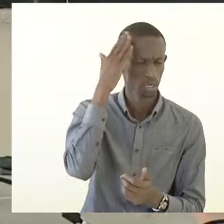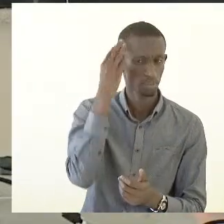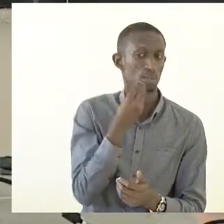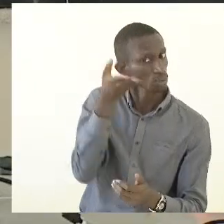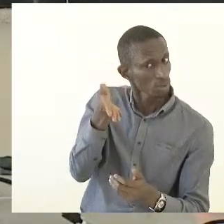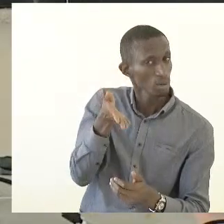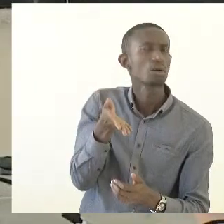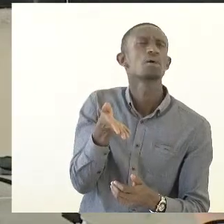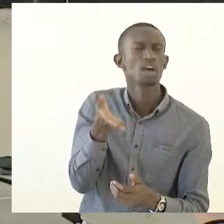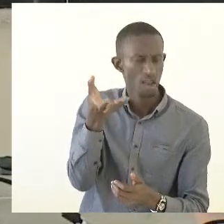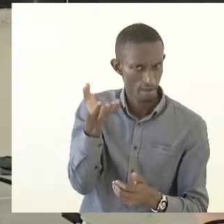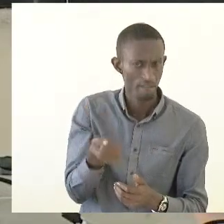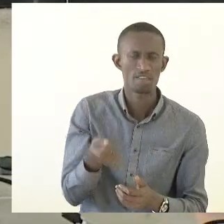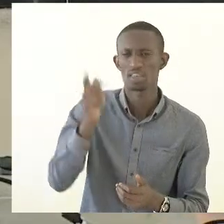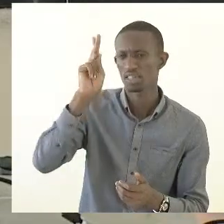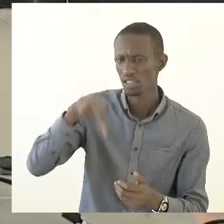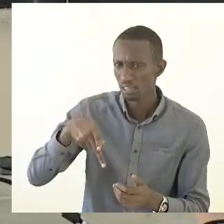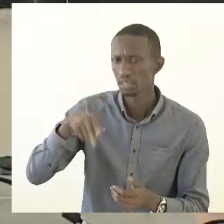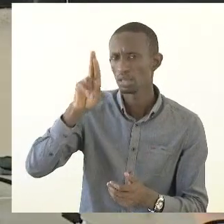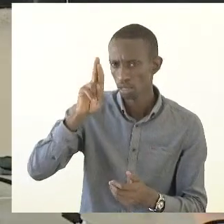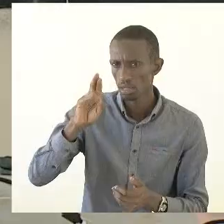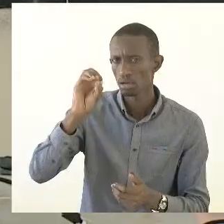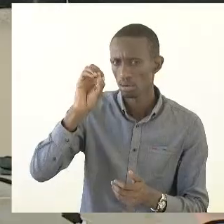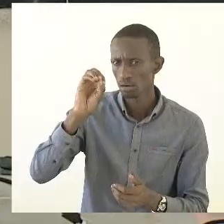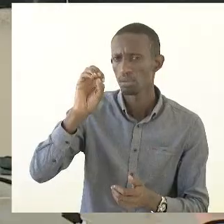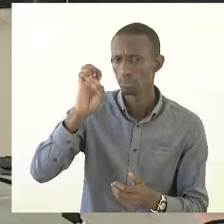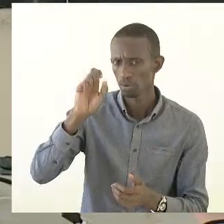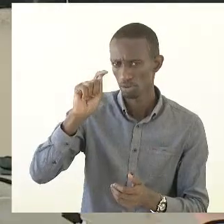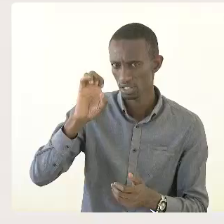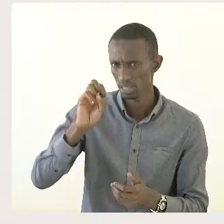proteins. That food contains non-reducing sugars.